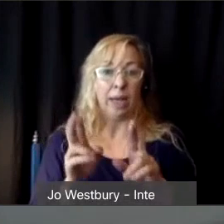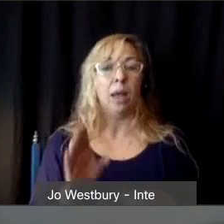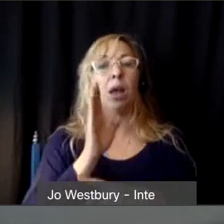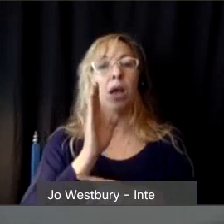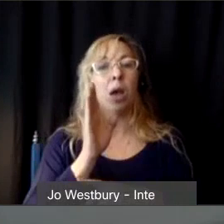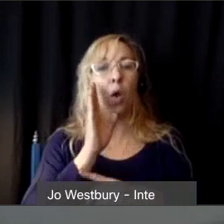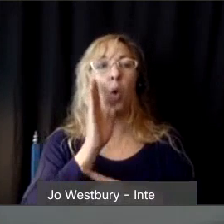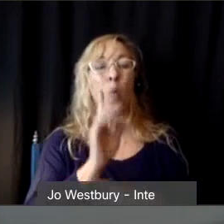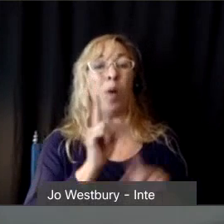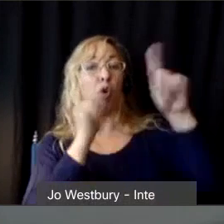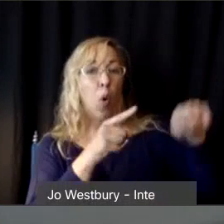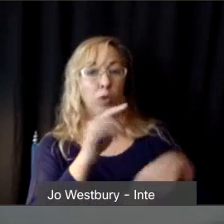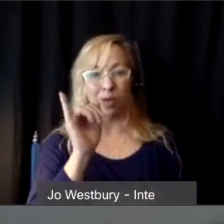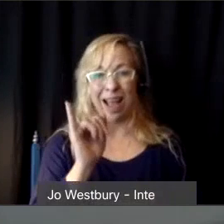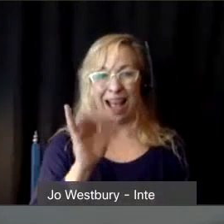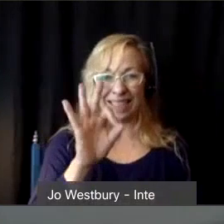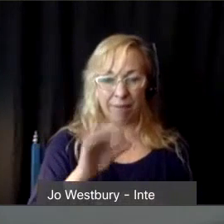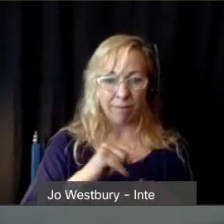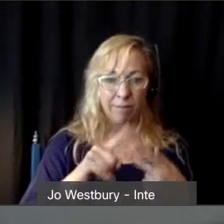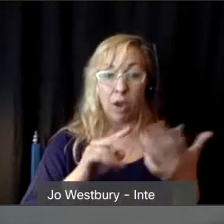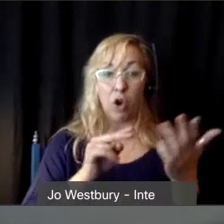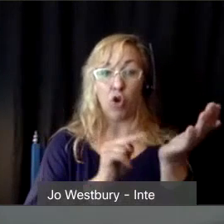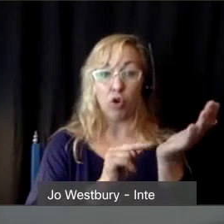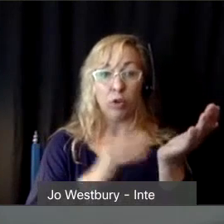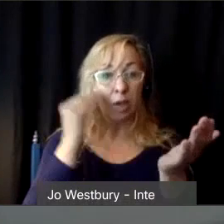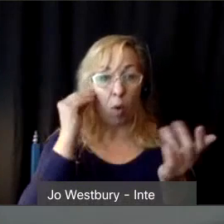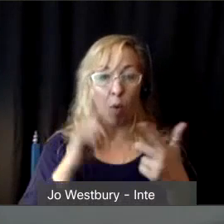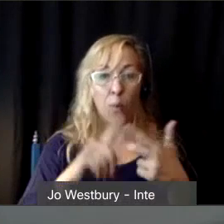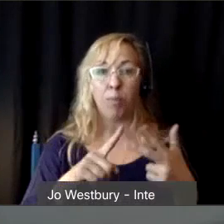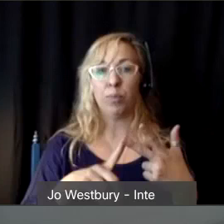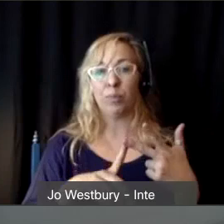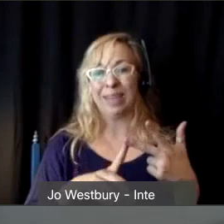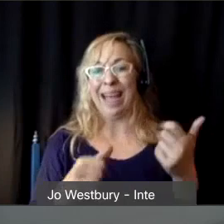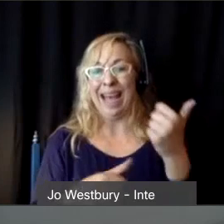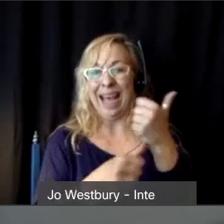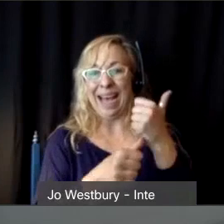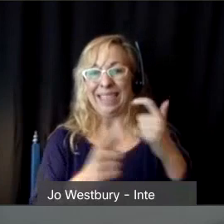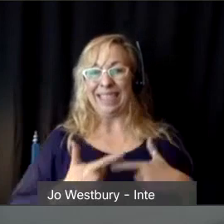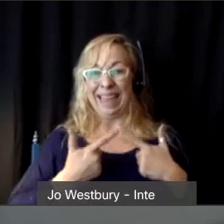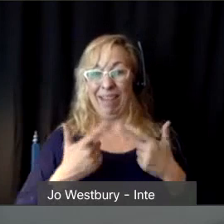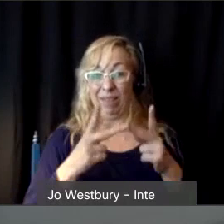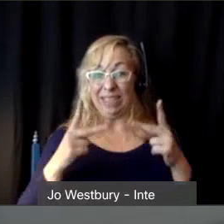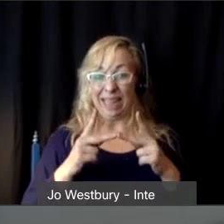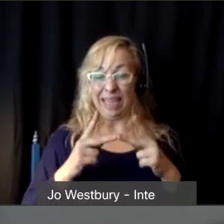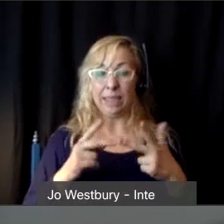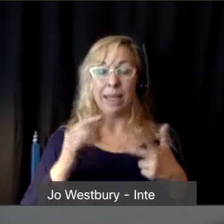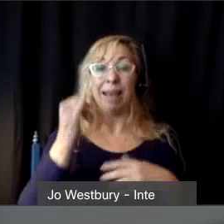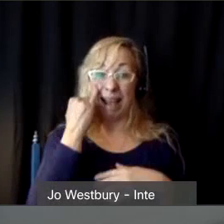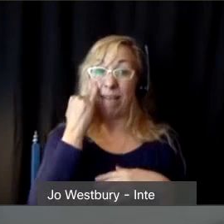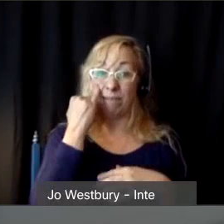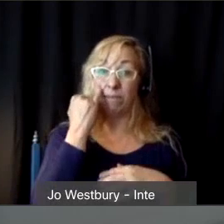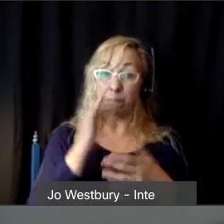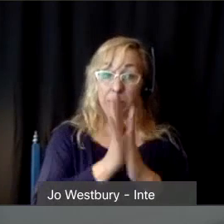of ICFs, nursing homes, and assisted living facilities when it is recommended for them in the future, hopefully in the near future.